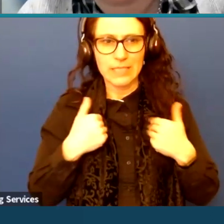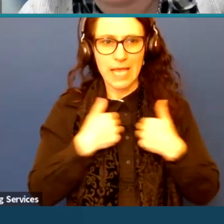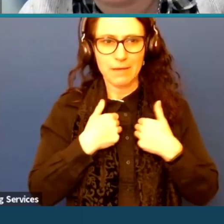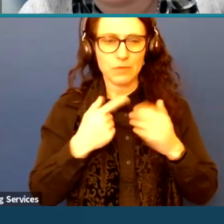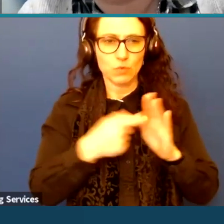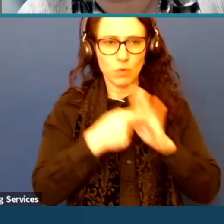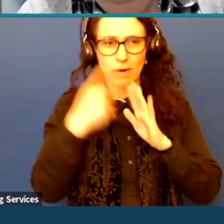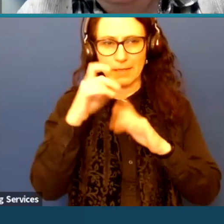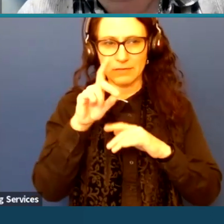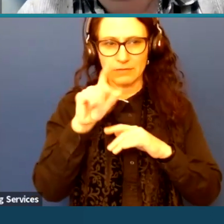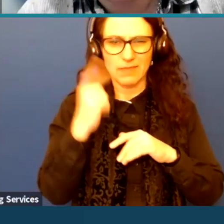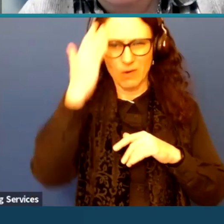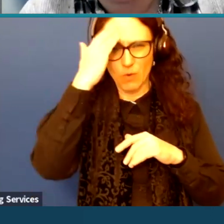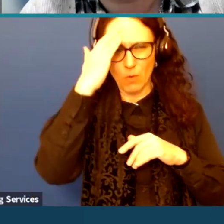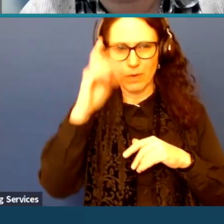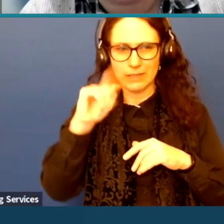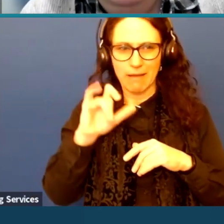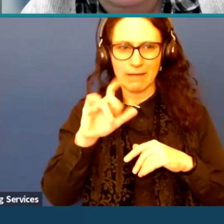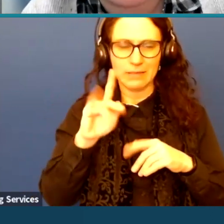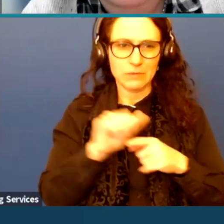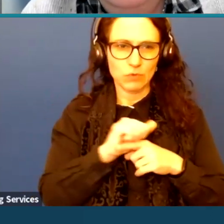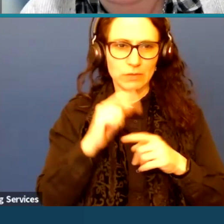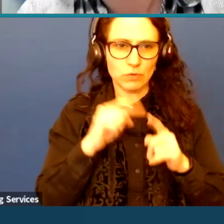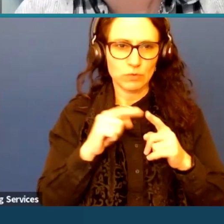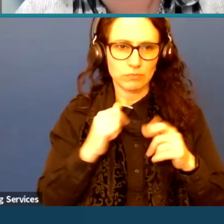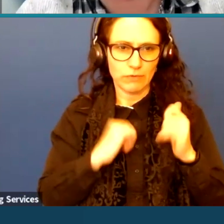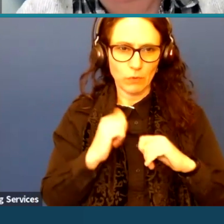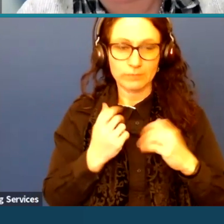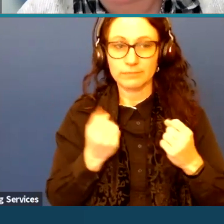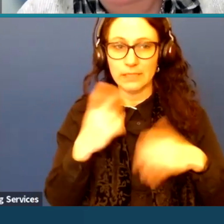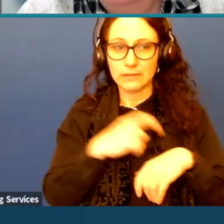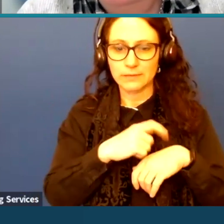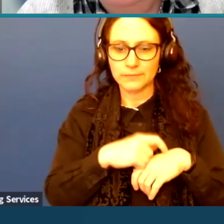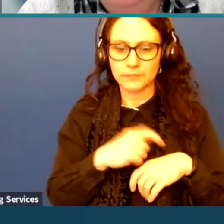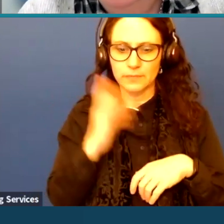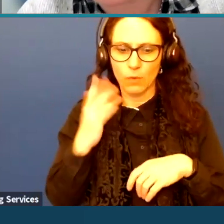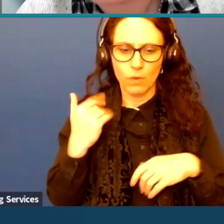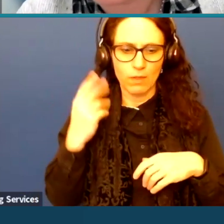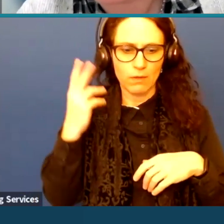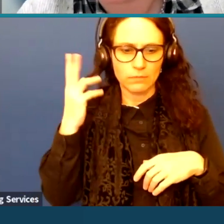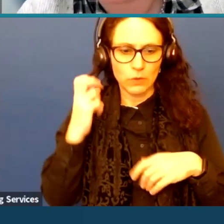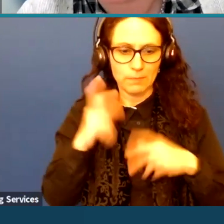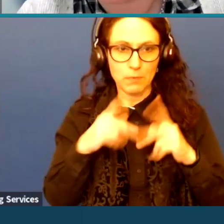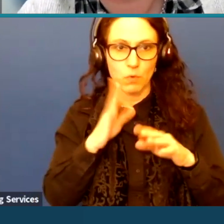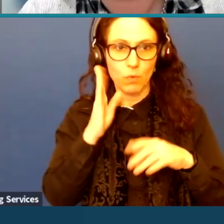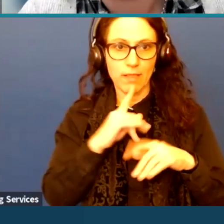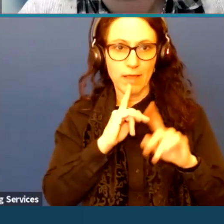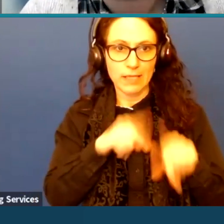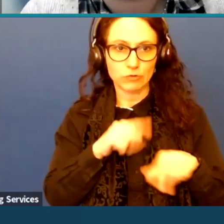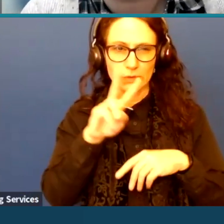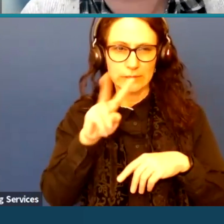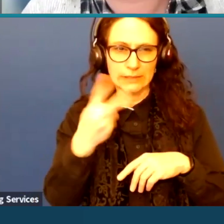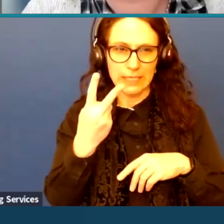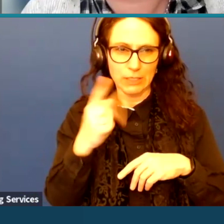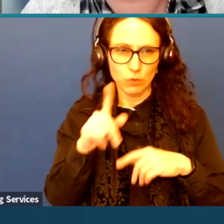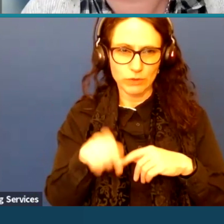what tasks their animal's been trained to perform. Now, a lot of times I will hear that people will answer that second question by